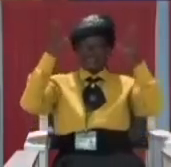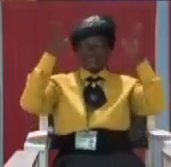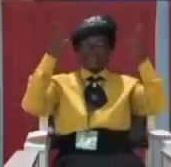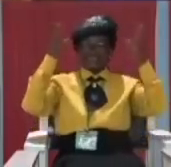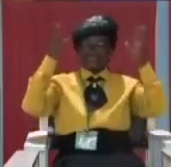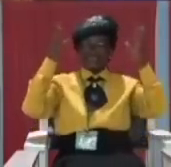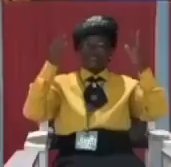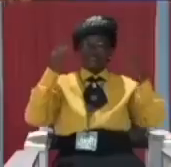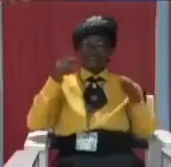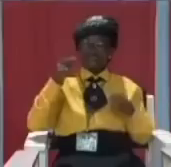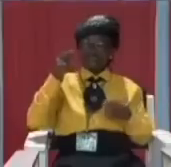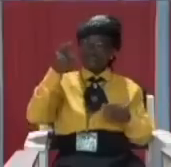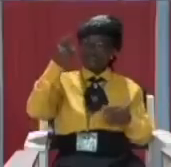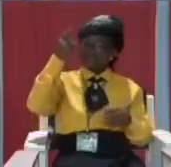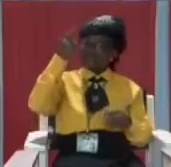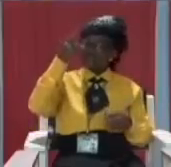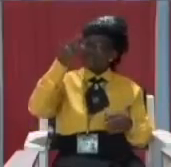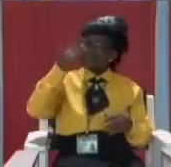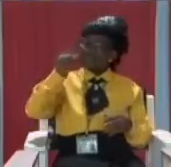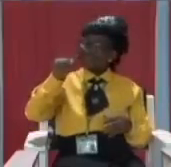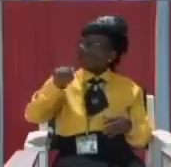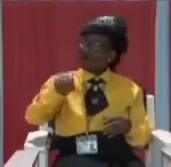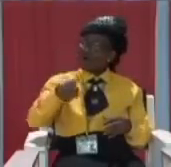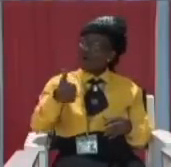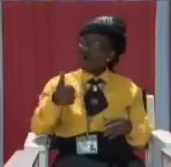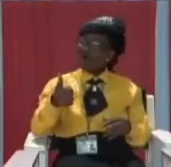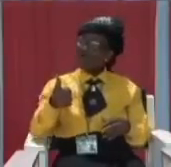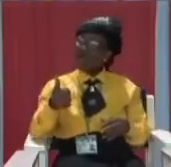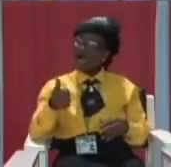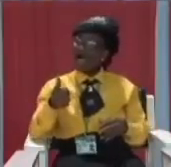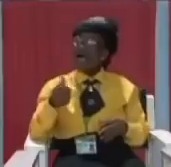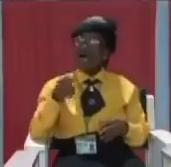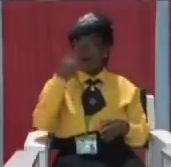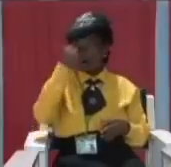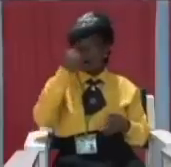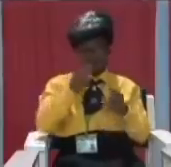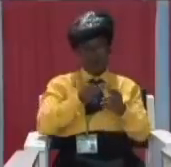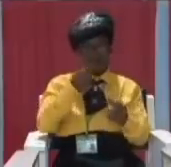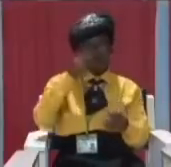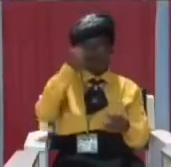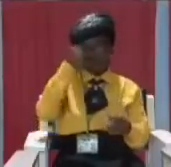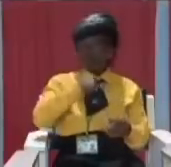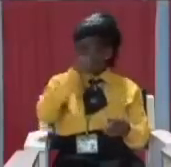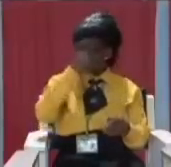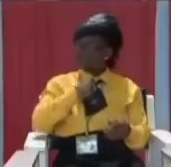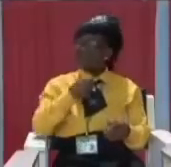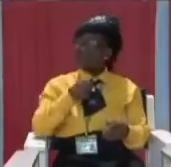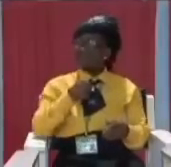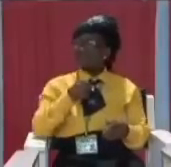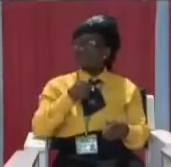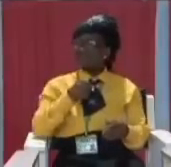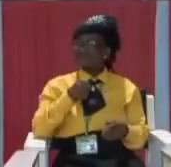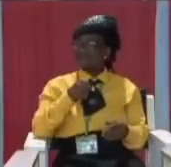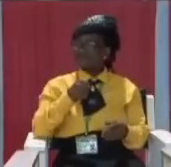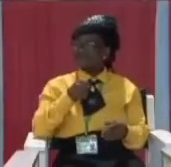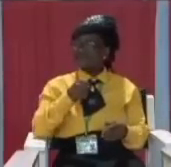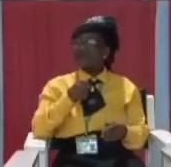The original ones are in the university. God, after years, brought out another